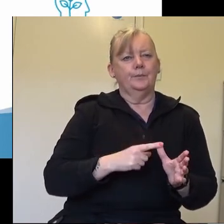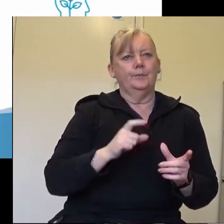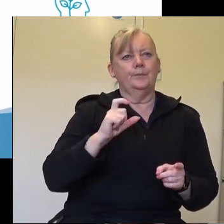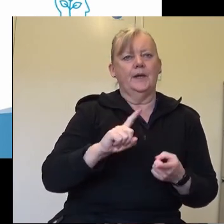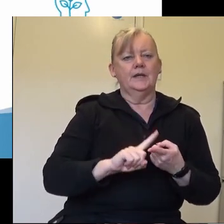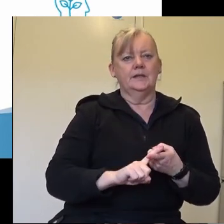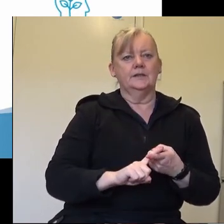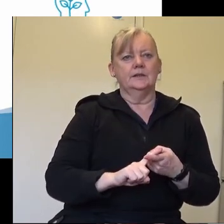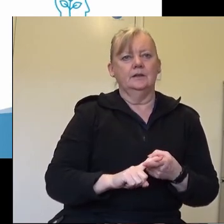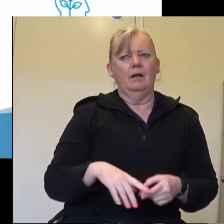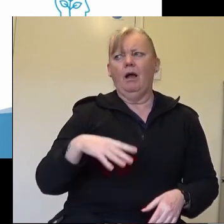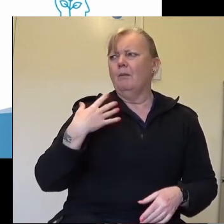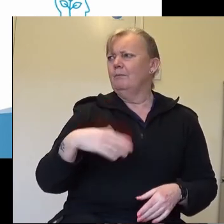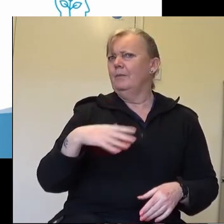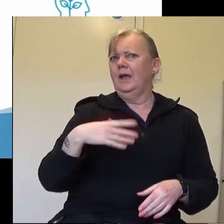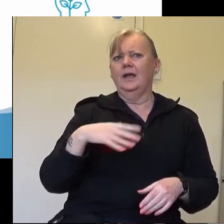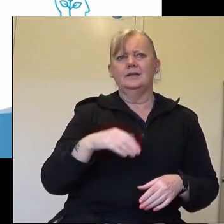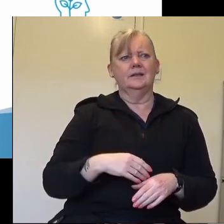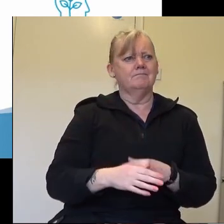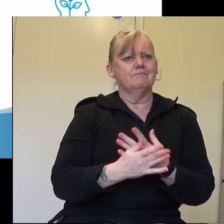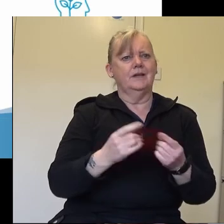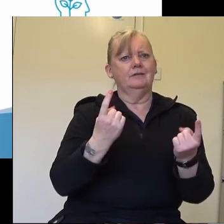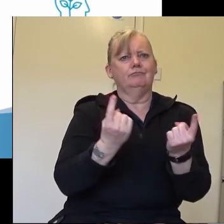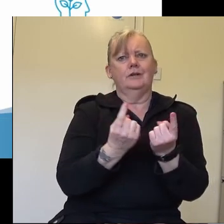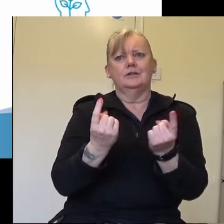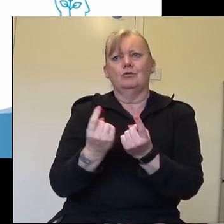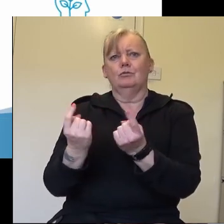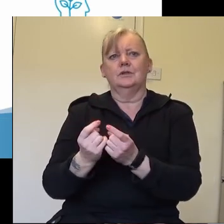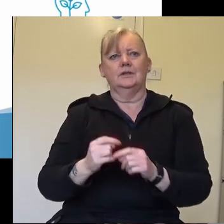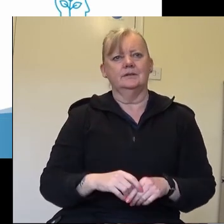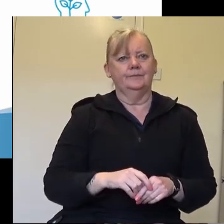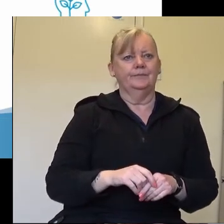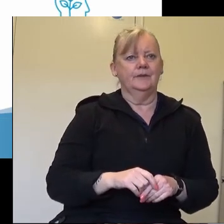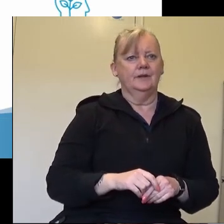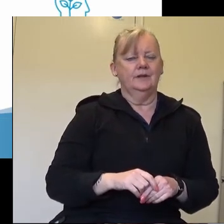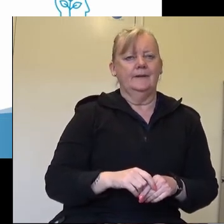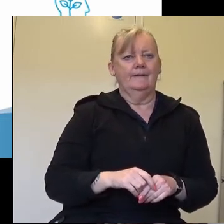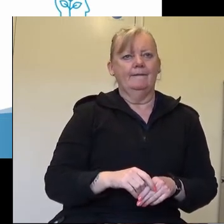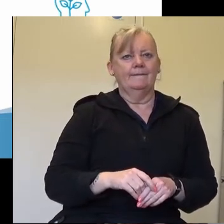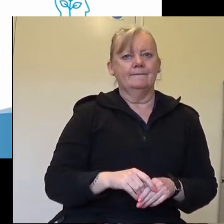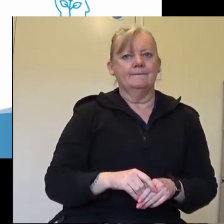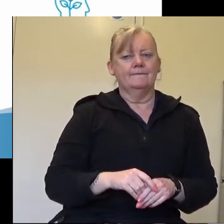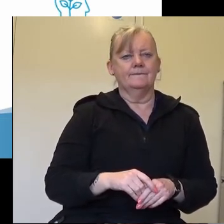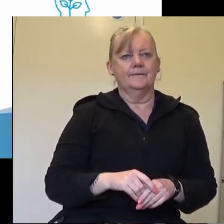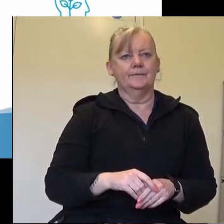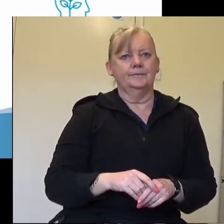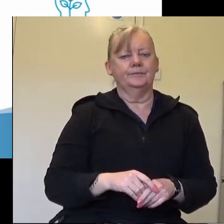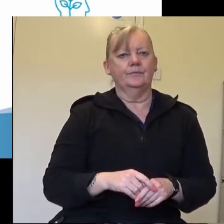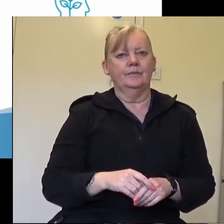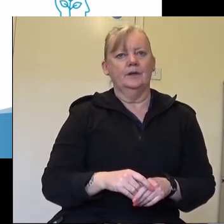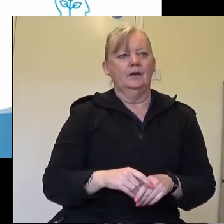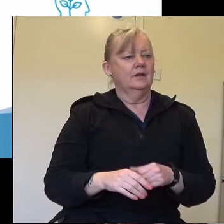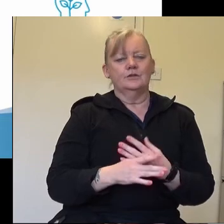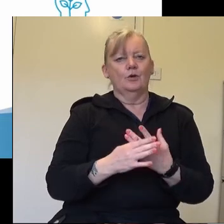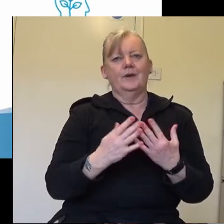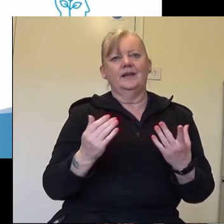PACE, Parents Against Child Exploitation. They're amazing. They have so many resources on their website and they have a telephone number.